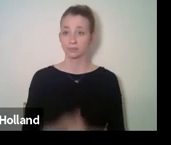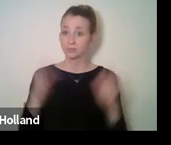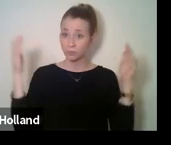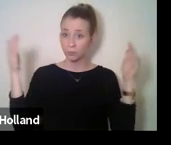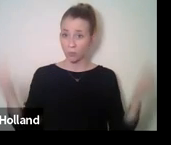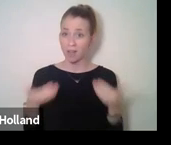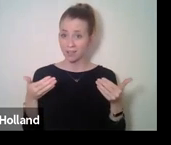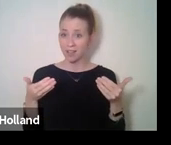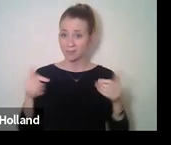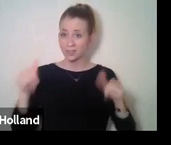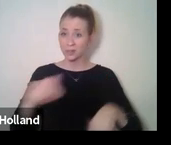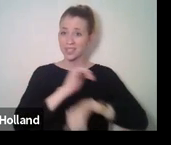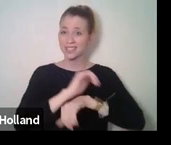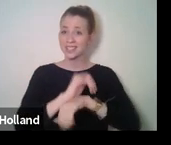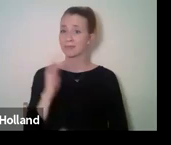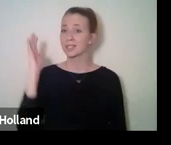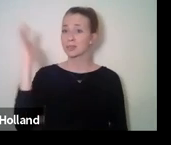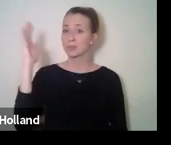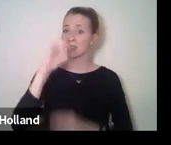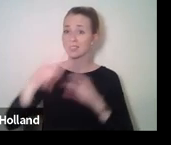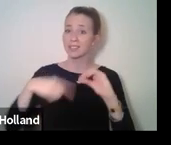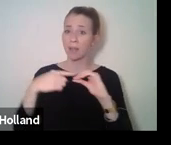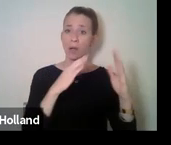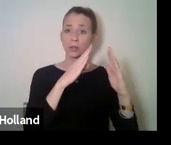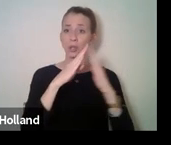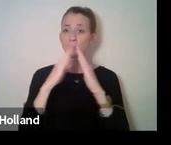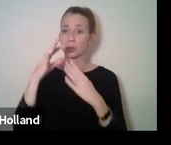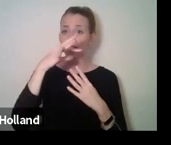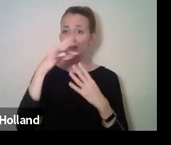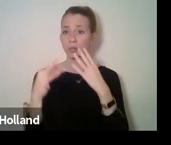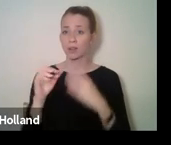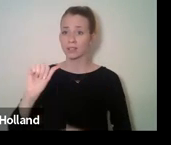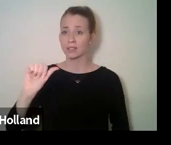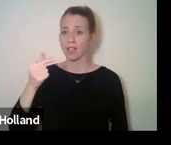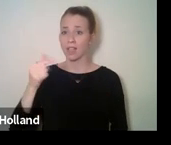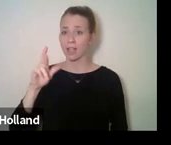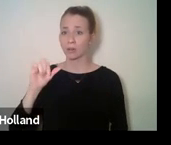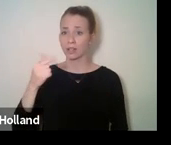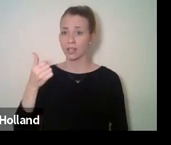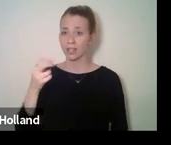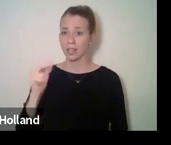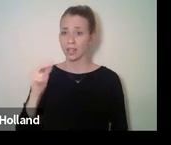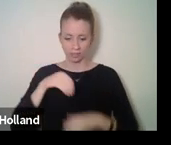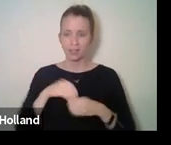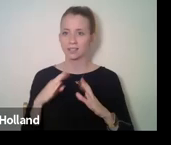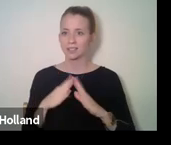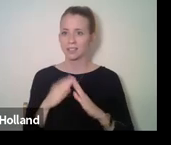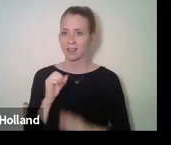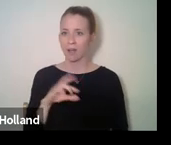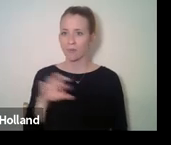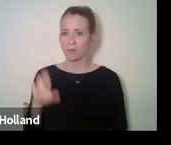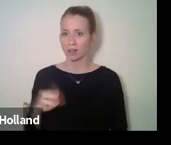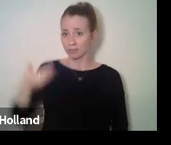Welcome to this evening's presentation about Community Choice Aggregation in the City of Rochester. My name is